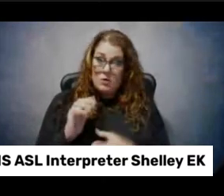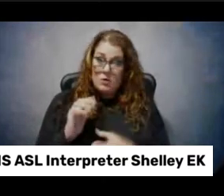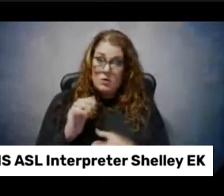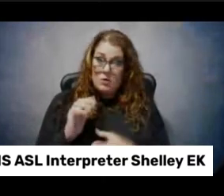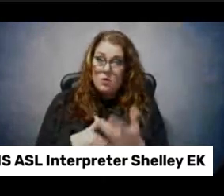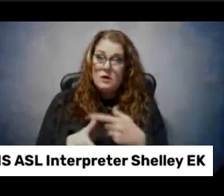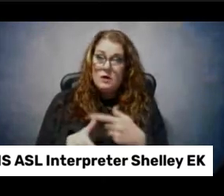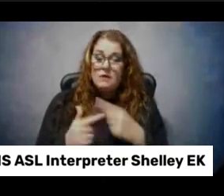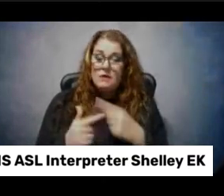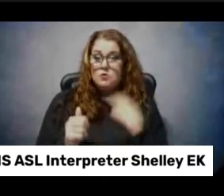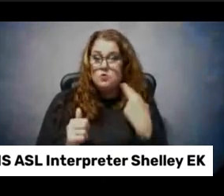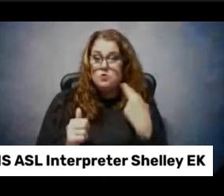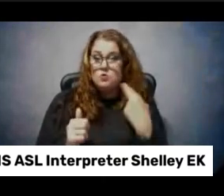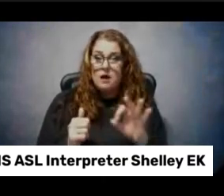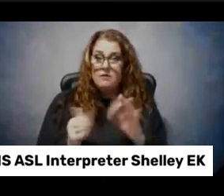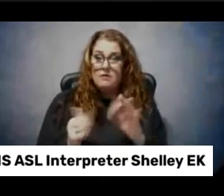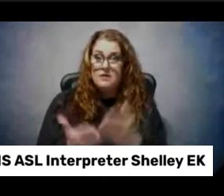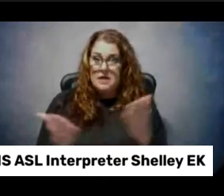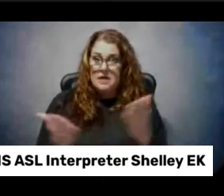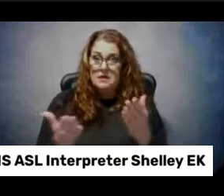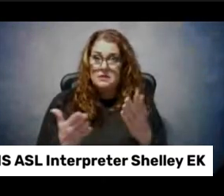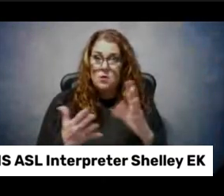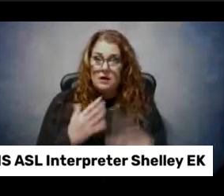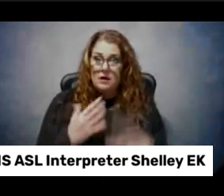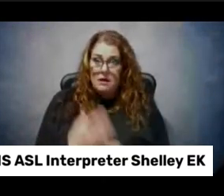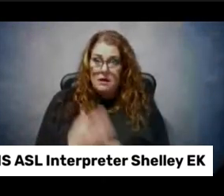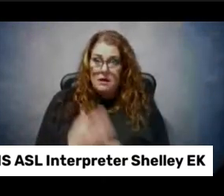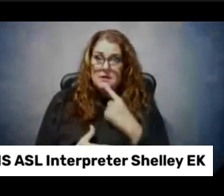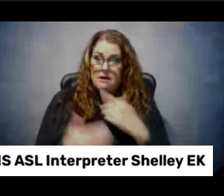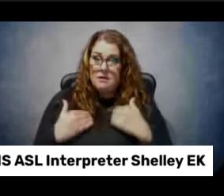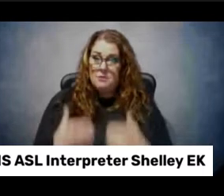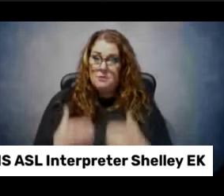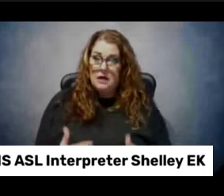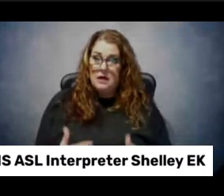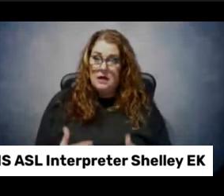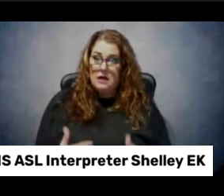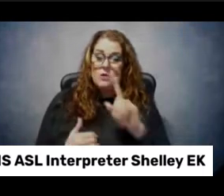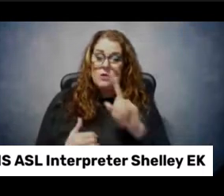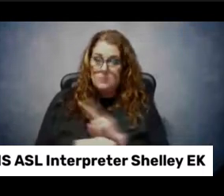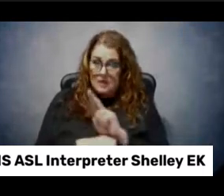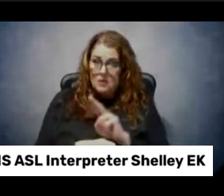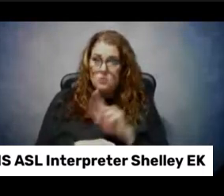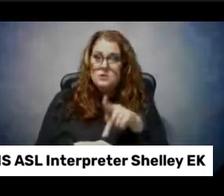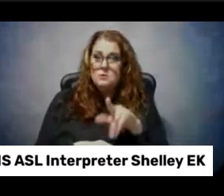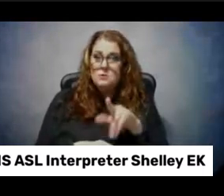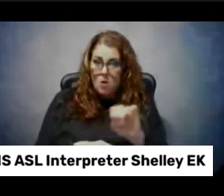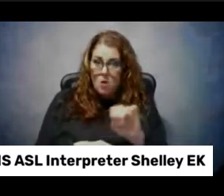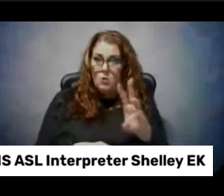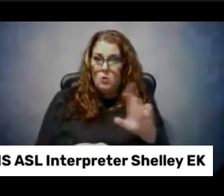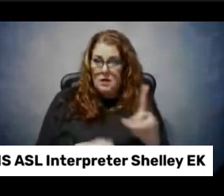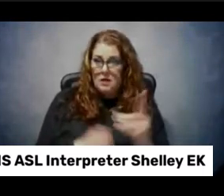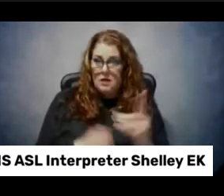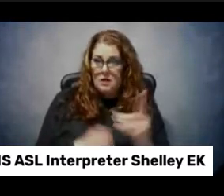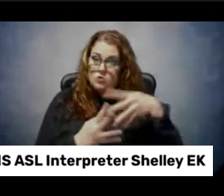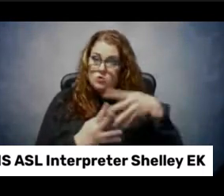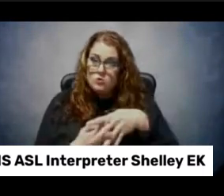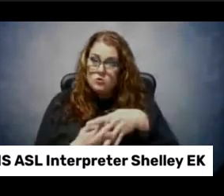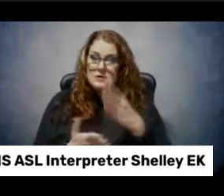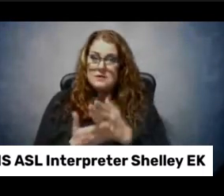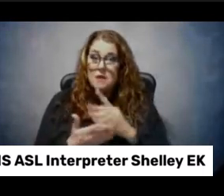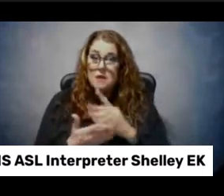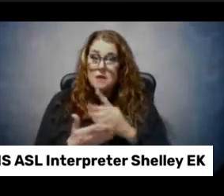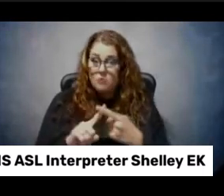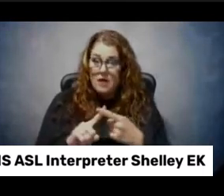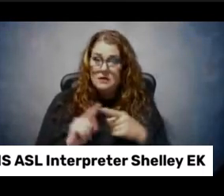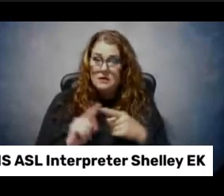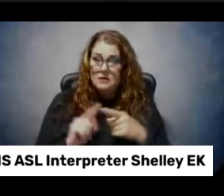is a risk of those things going in the upper side of the body. So that's when they use the pokeweed root. So it stops the the